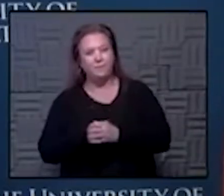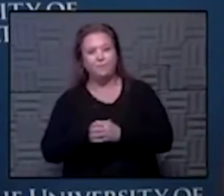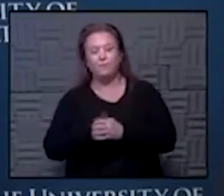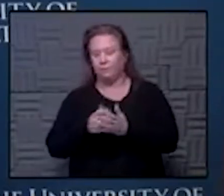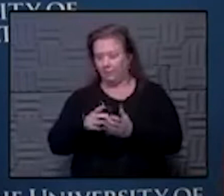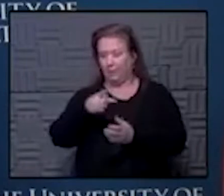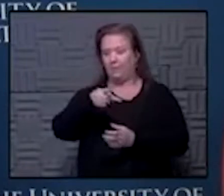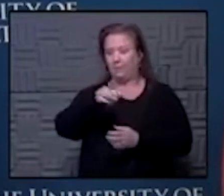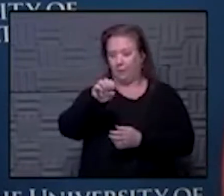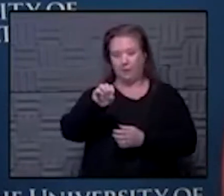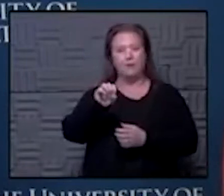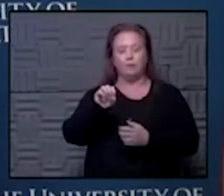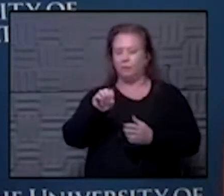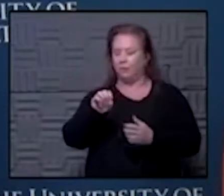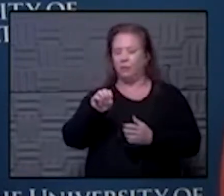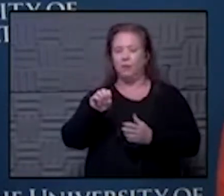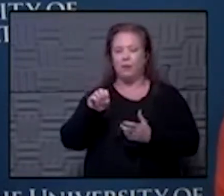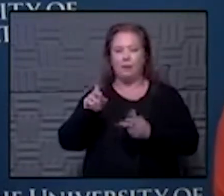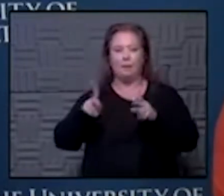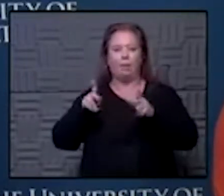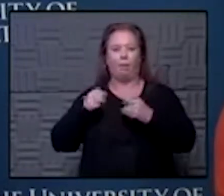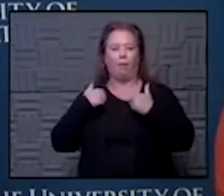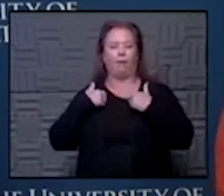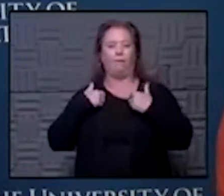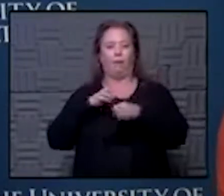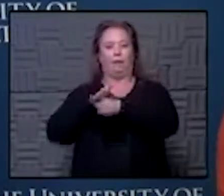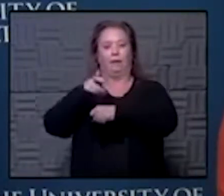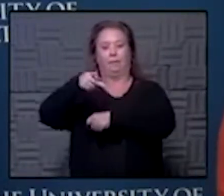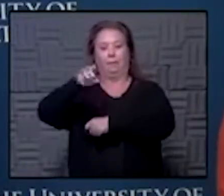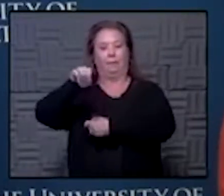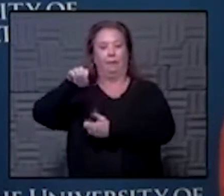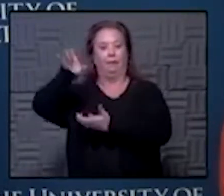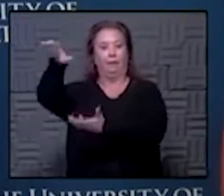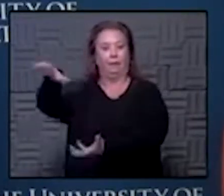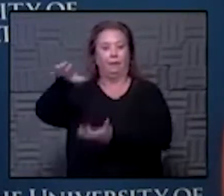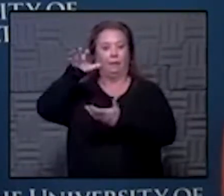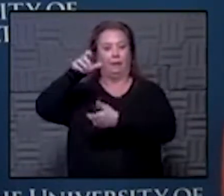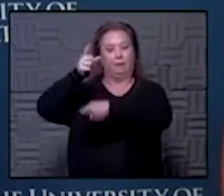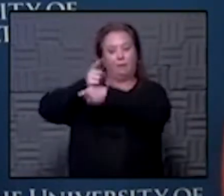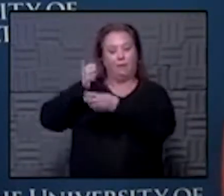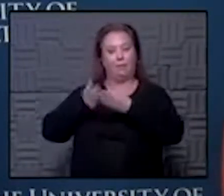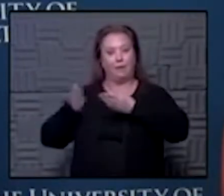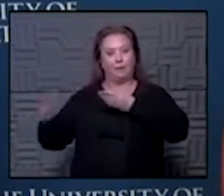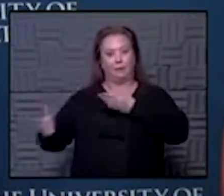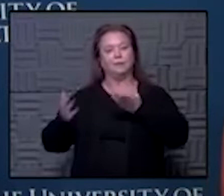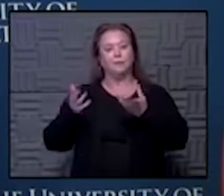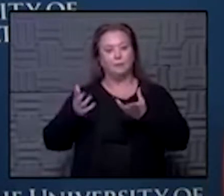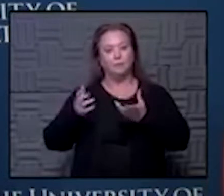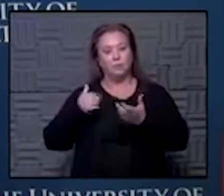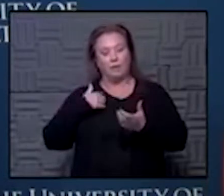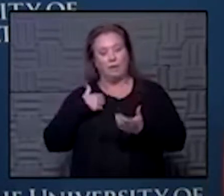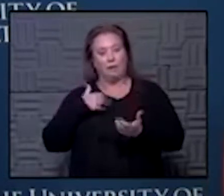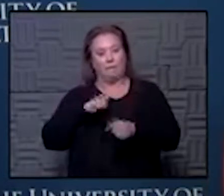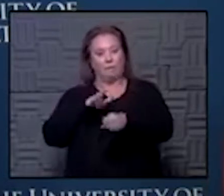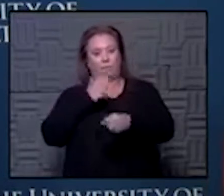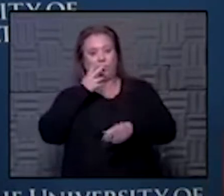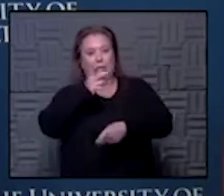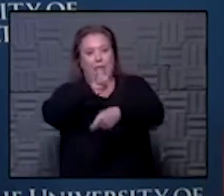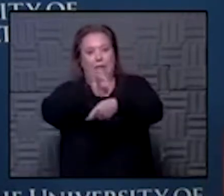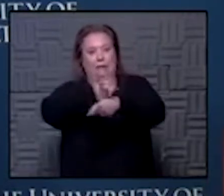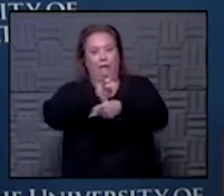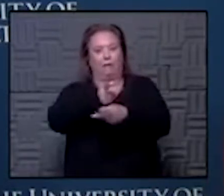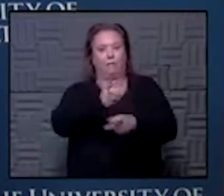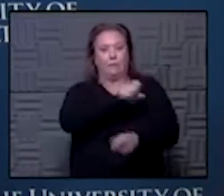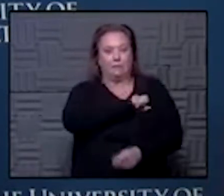supply chain has been doing an amazing job of getting the right resources and supplies so that we can adequately take care of our staff